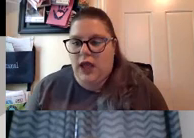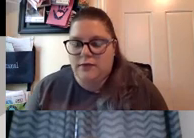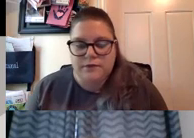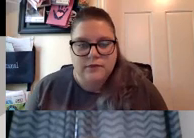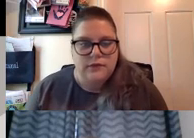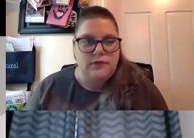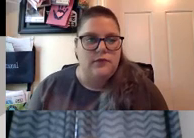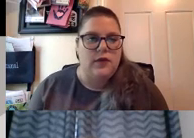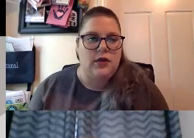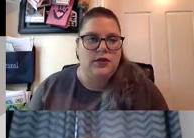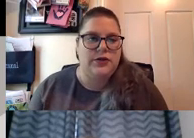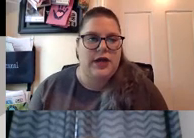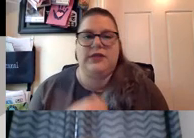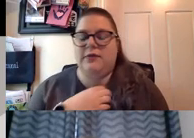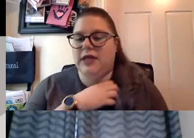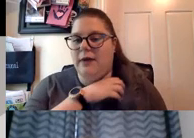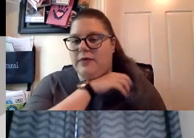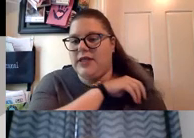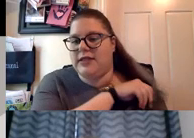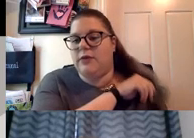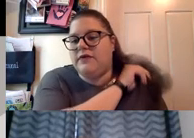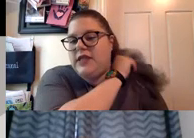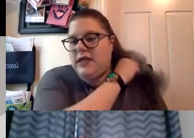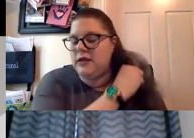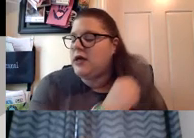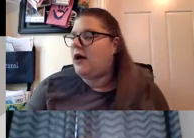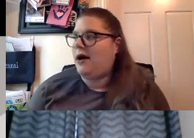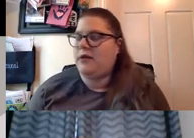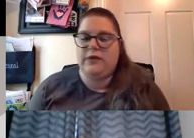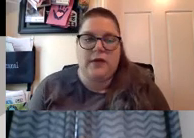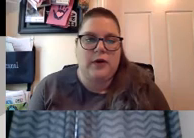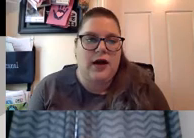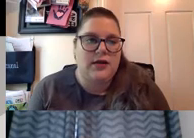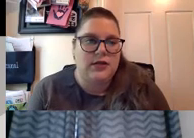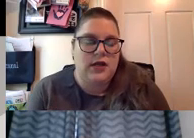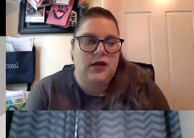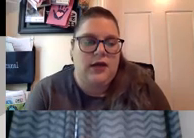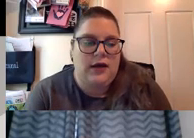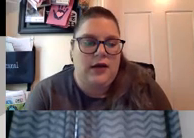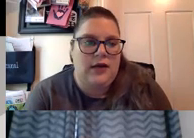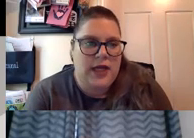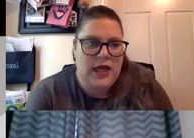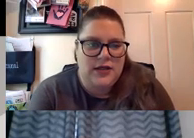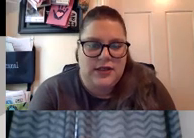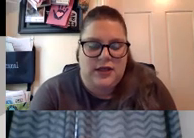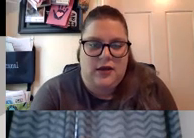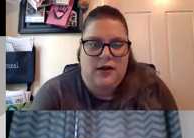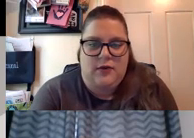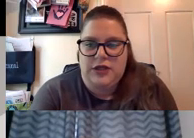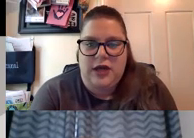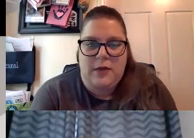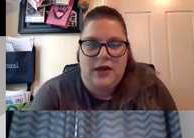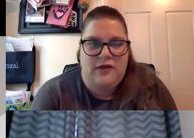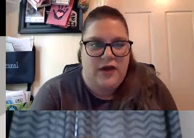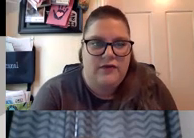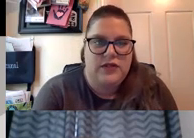text only. Those are some of the common mistakes that we've seen, that we've come across. Anybody else want